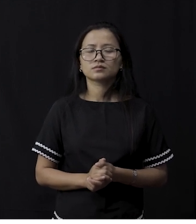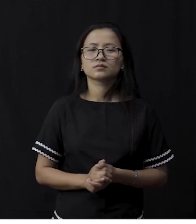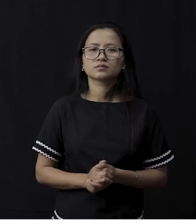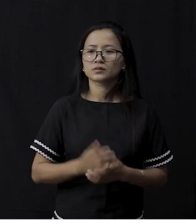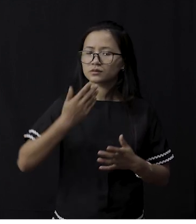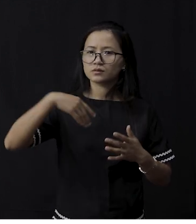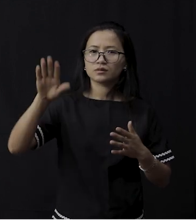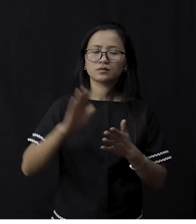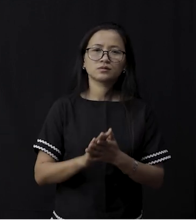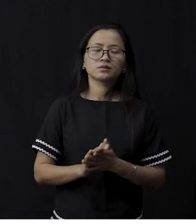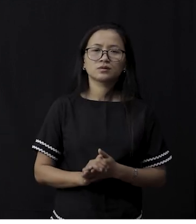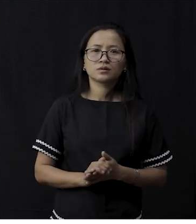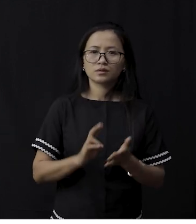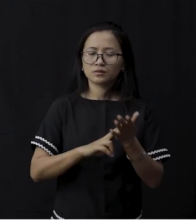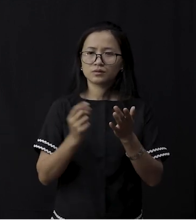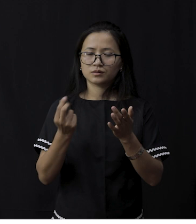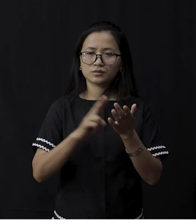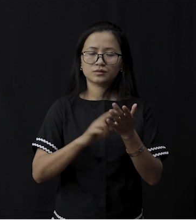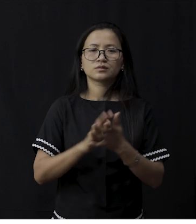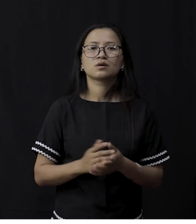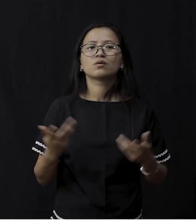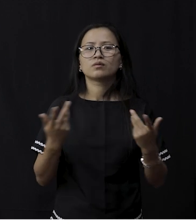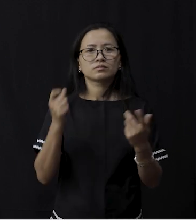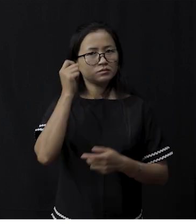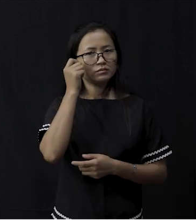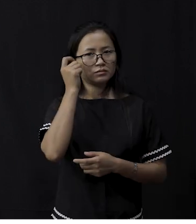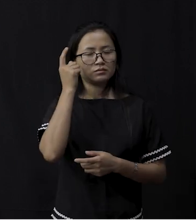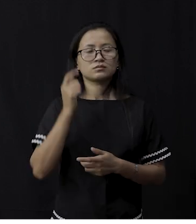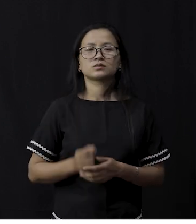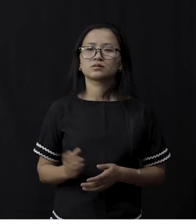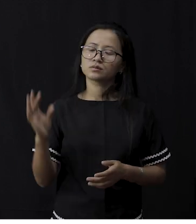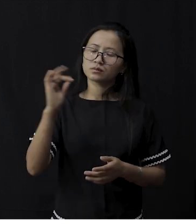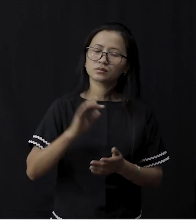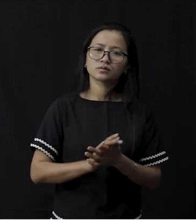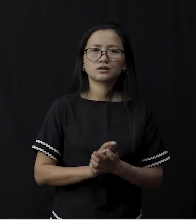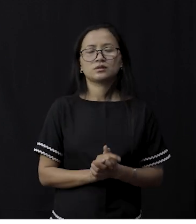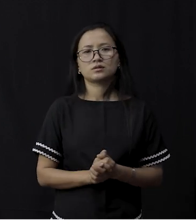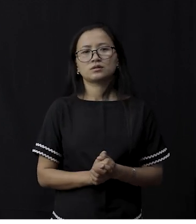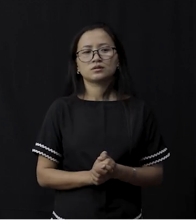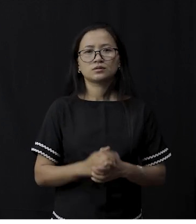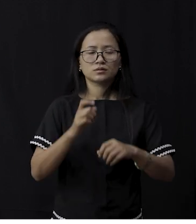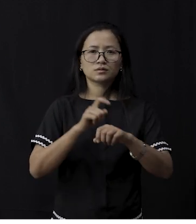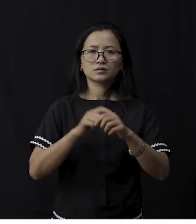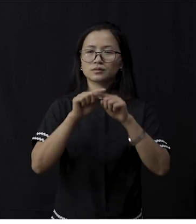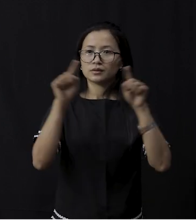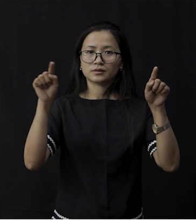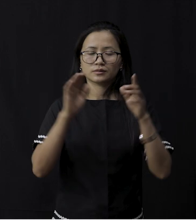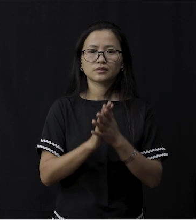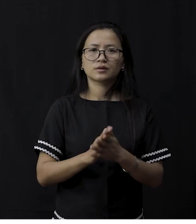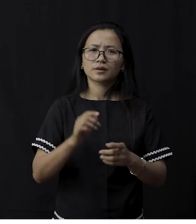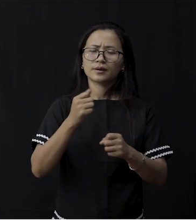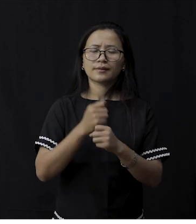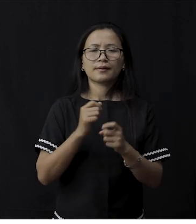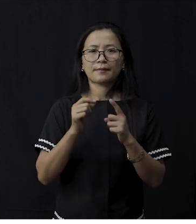So we are going to today, now you've understood what nouns are, we are going to revise the nouns. And the title is